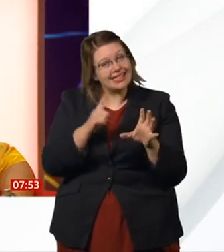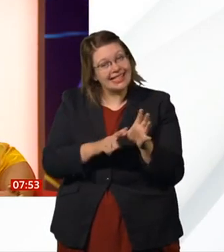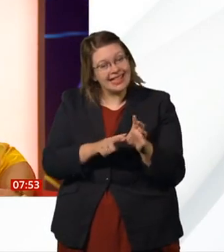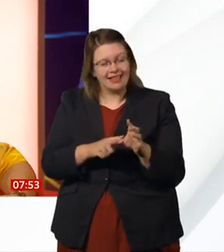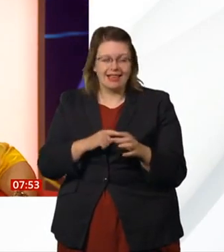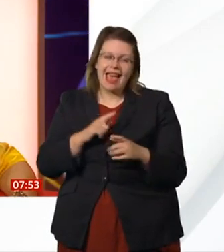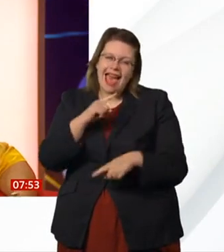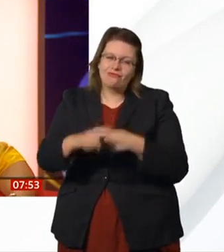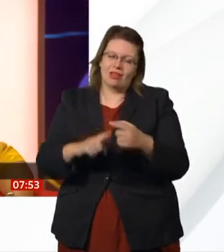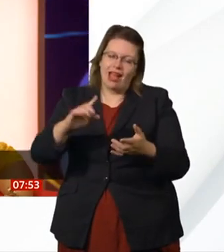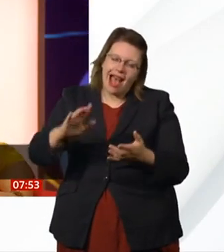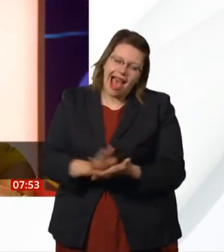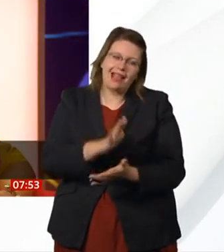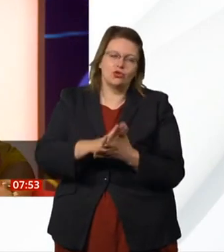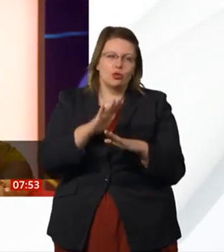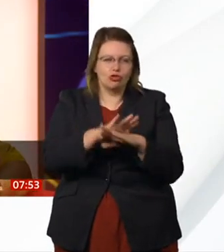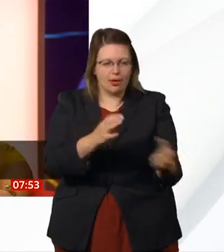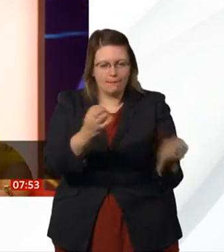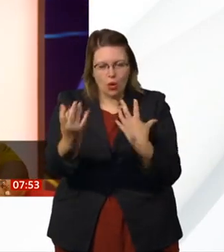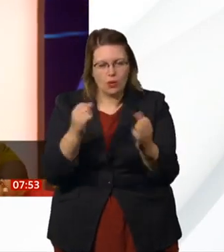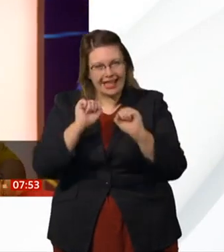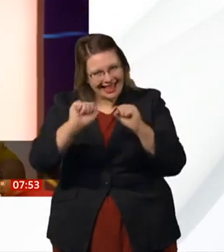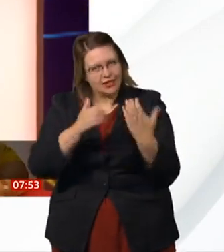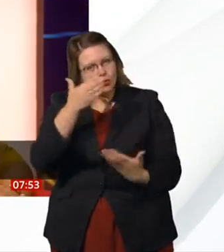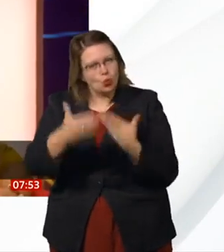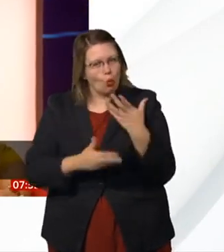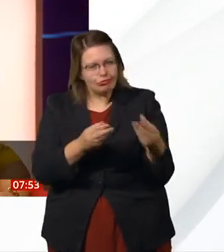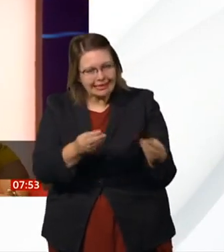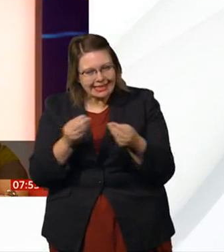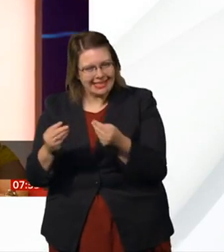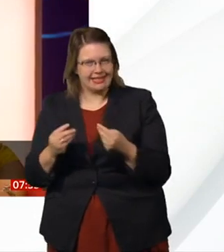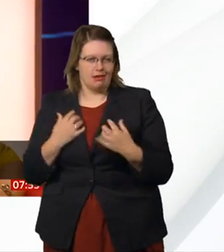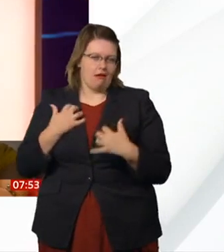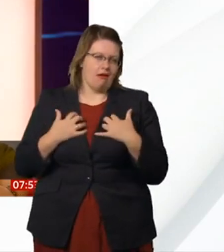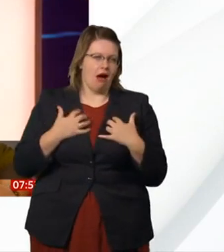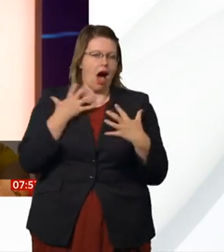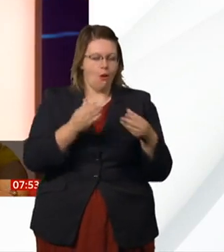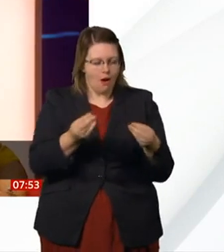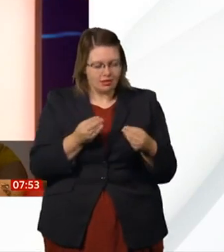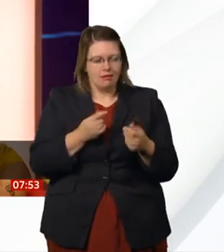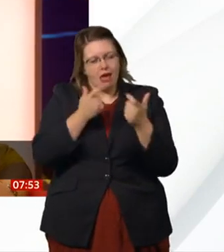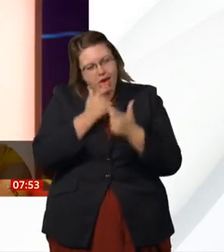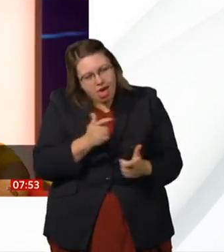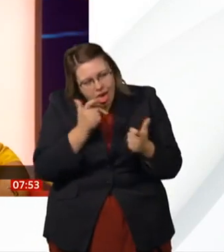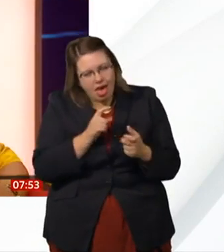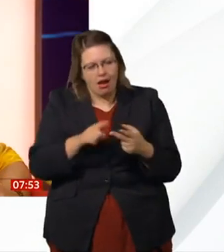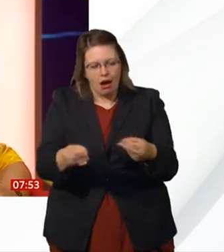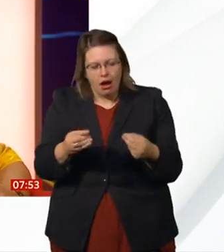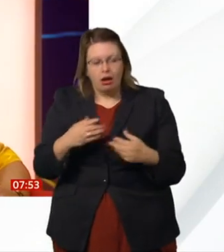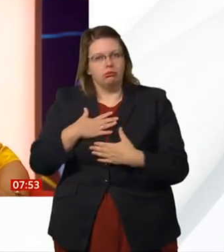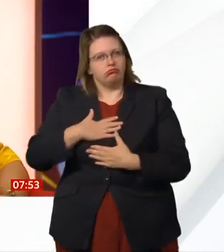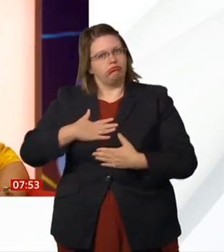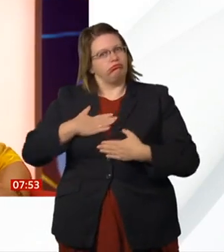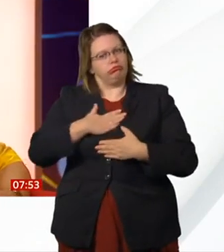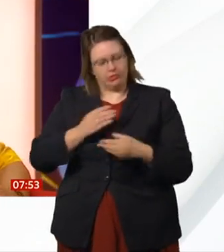year. We love getting the stories, and what I want to see are stories that make me laugh, that move me, that